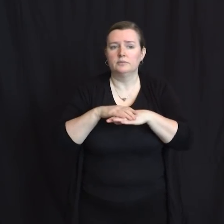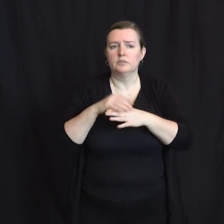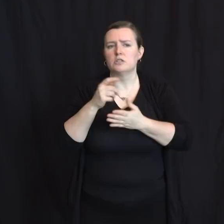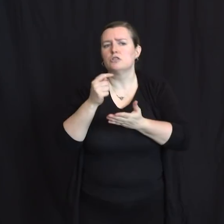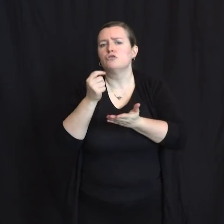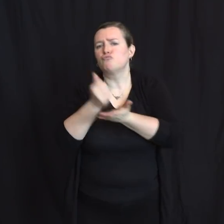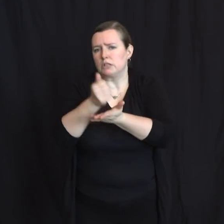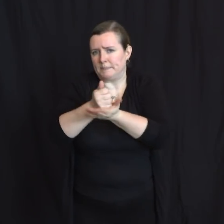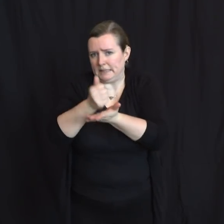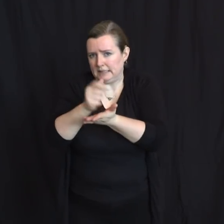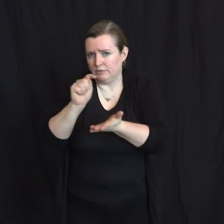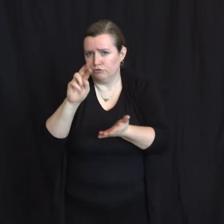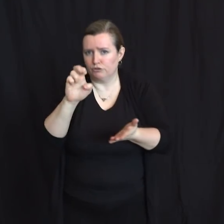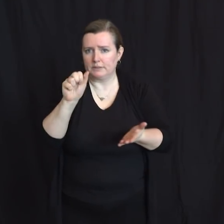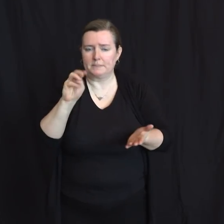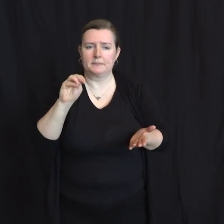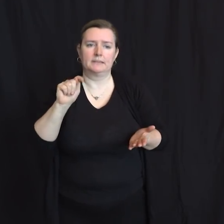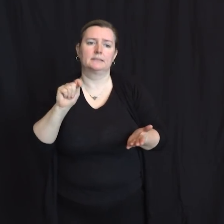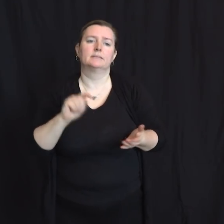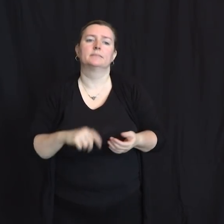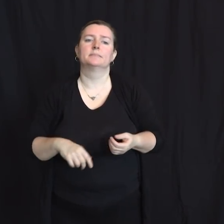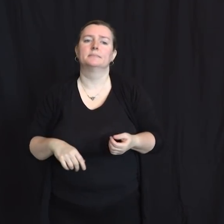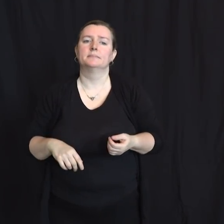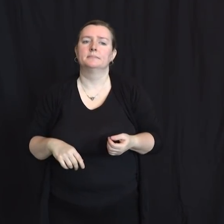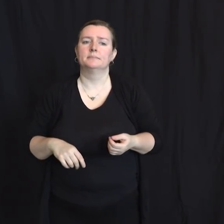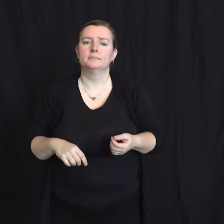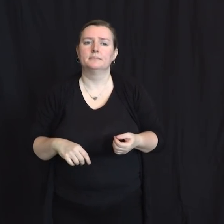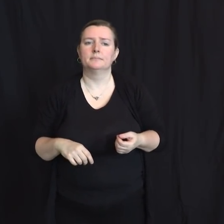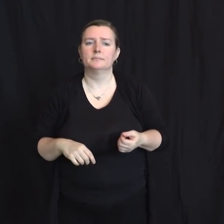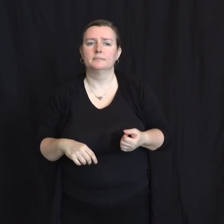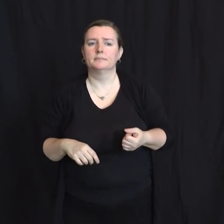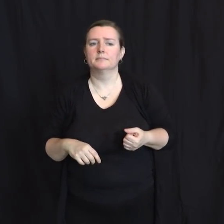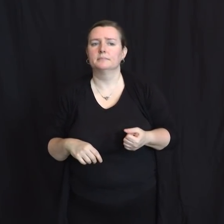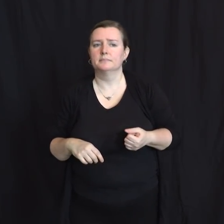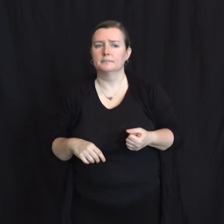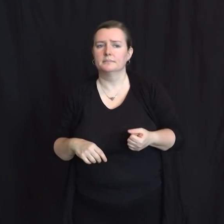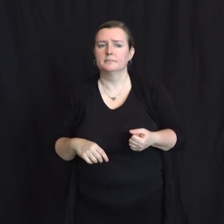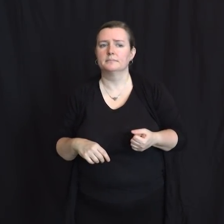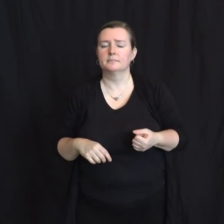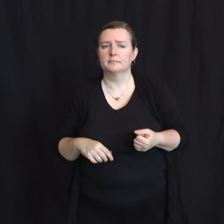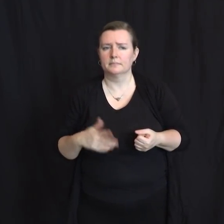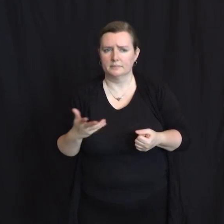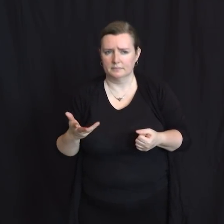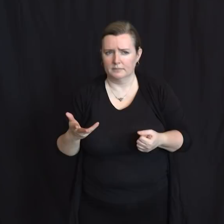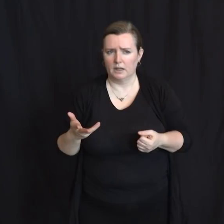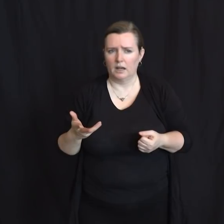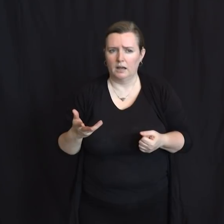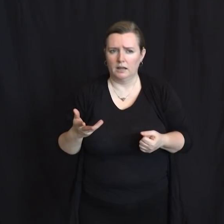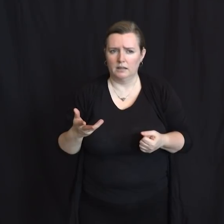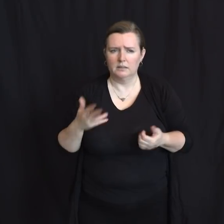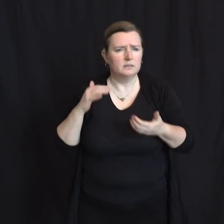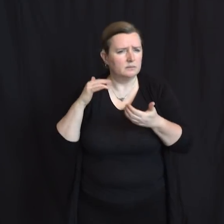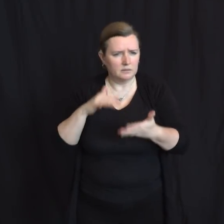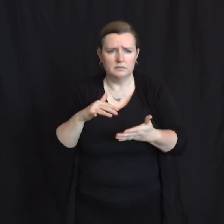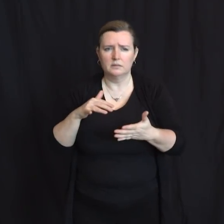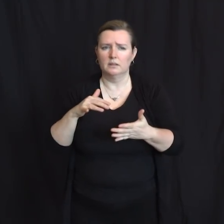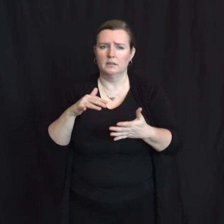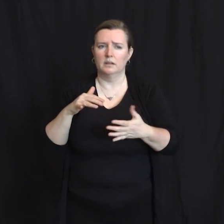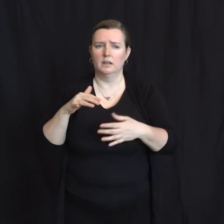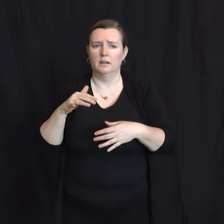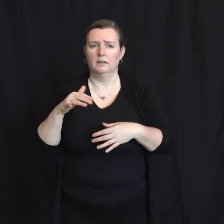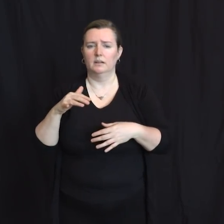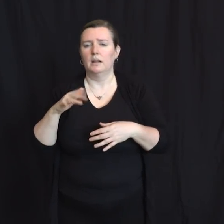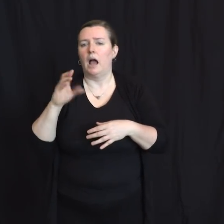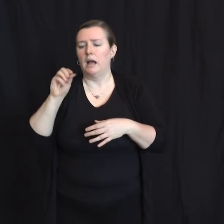of hydroxychloroquine to azithromycin to convalescent serum, antibodies from people who have had the disease. We're developing